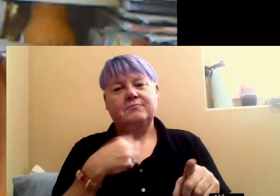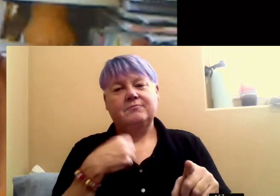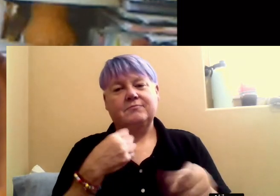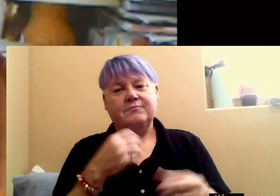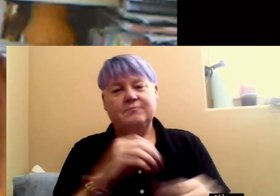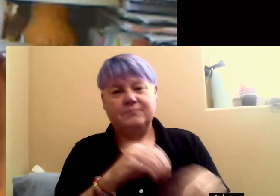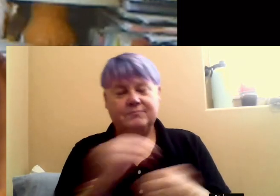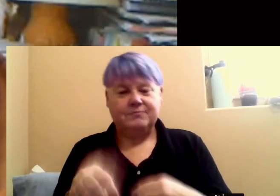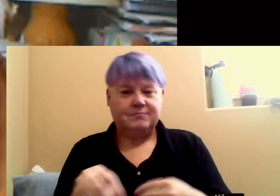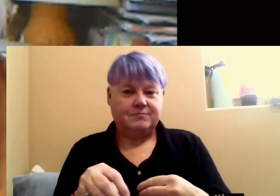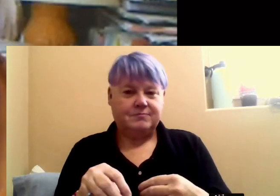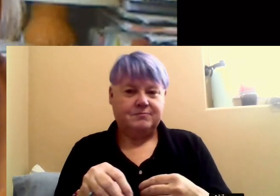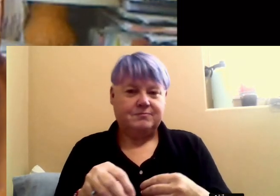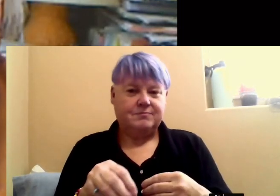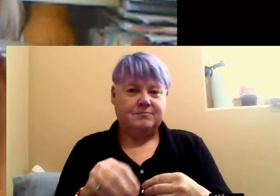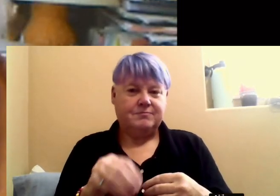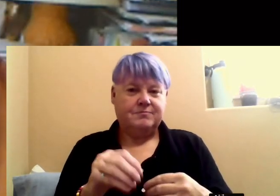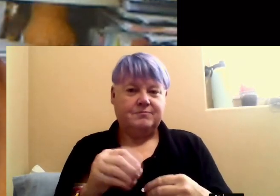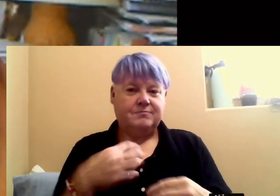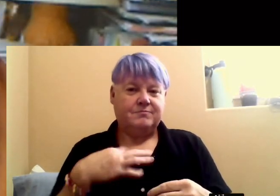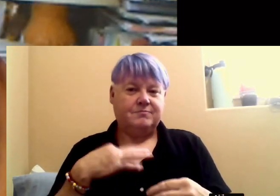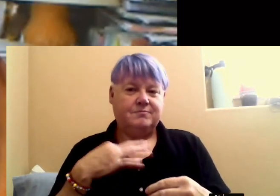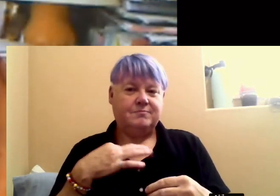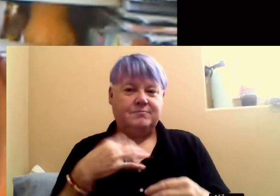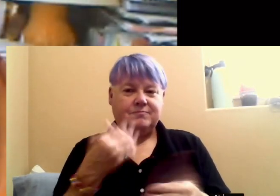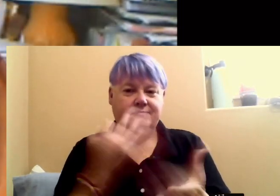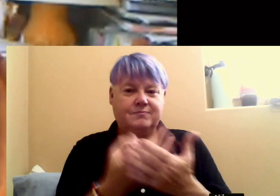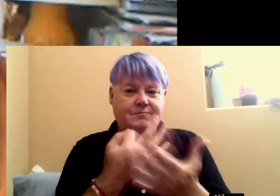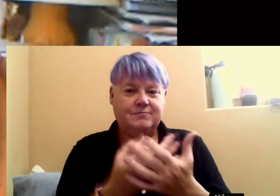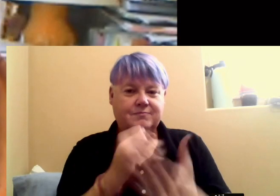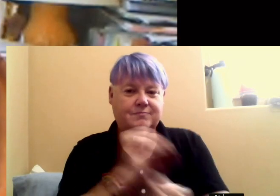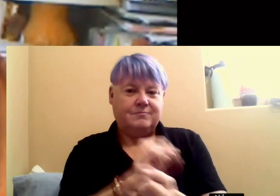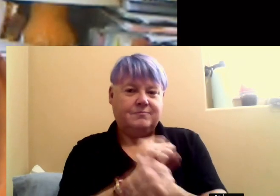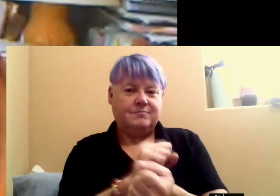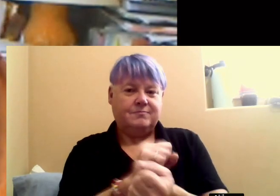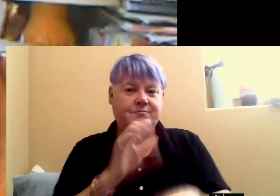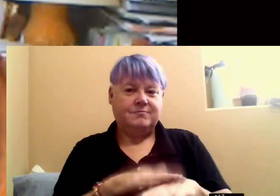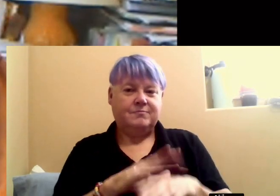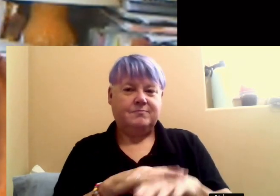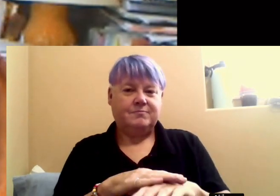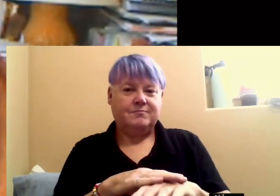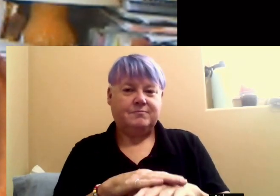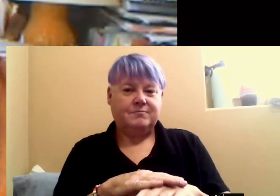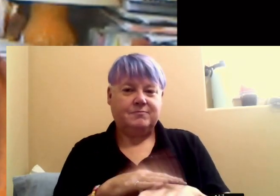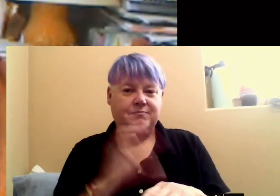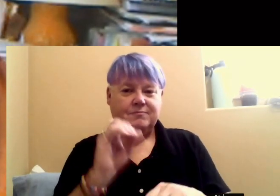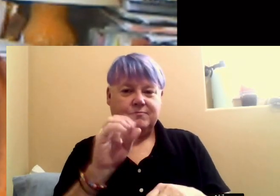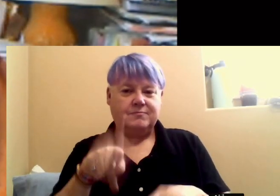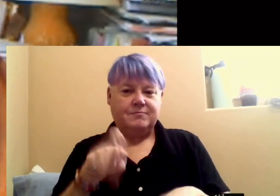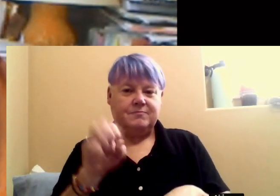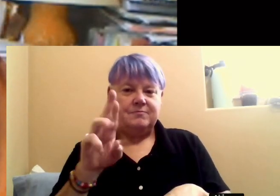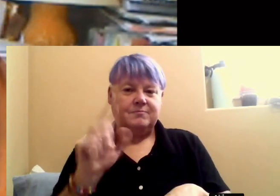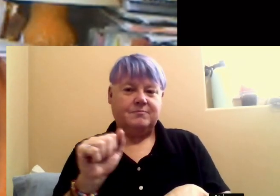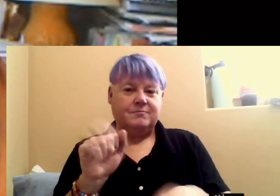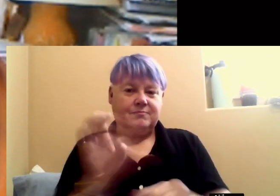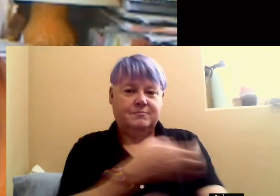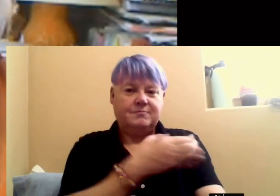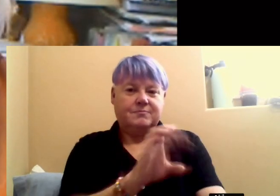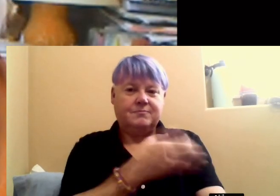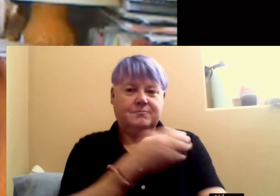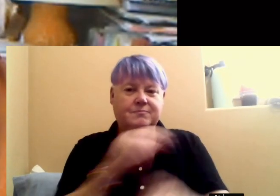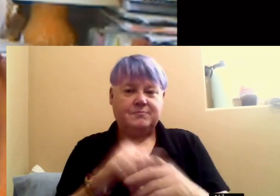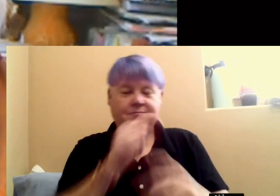in an application for some funding to work on an opera with a composer in